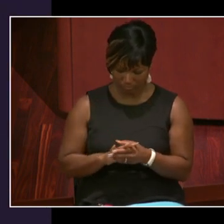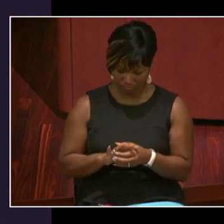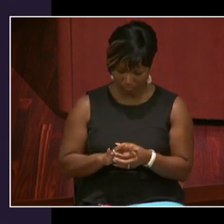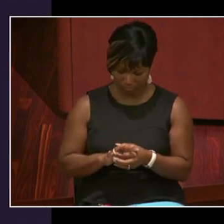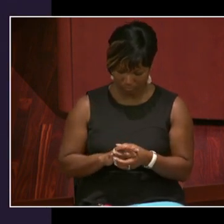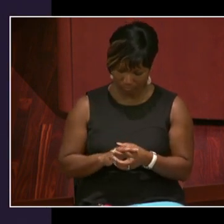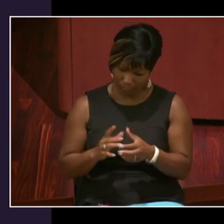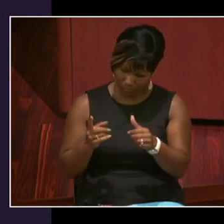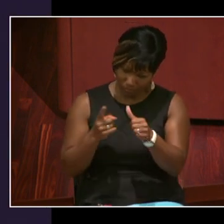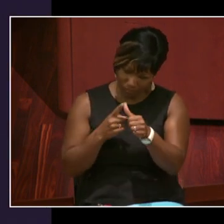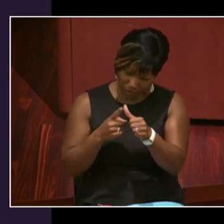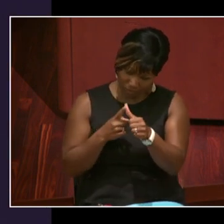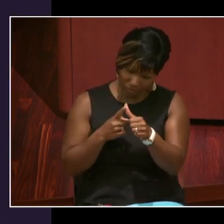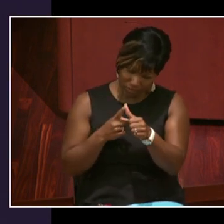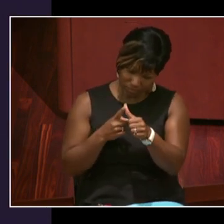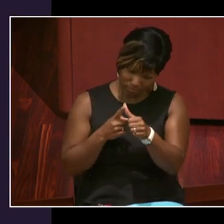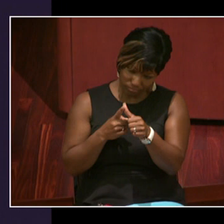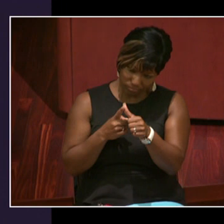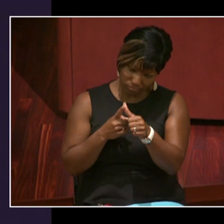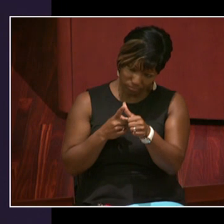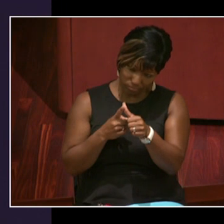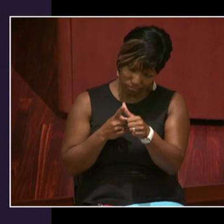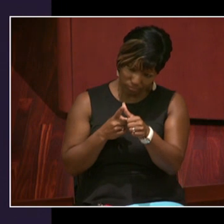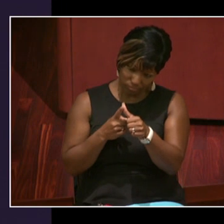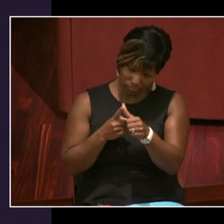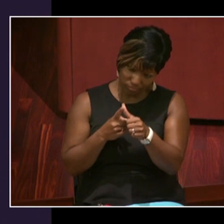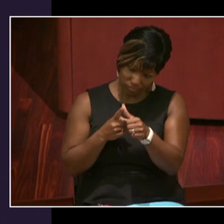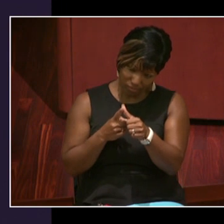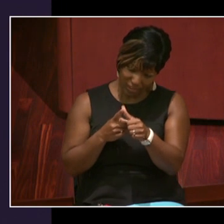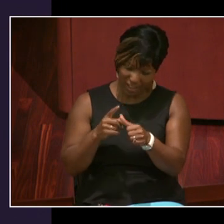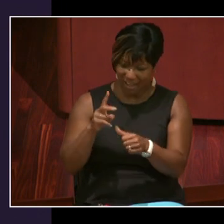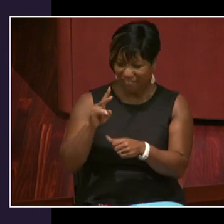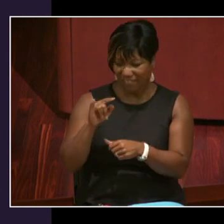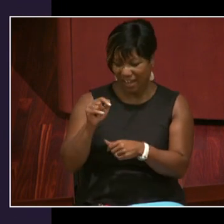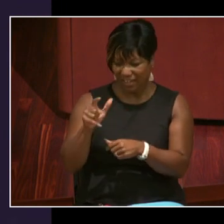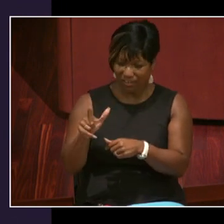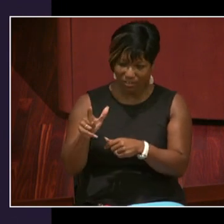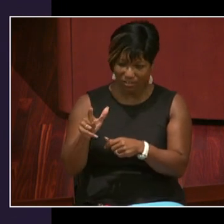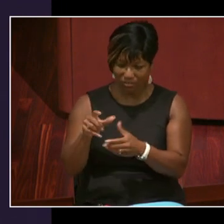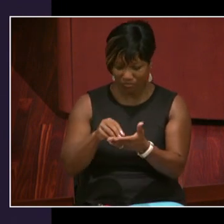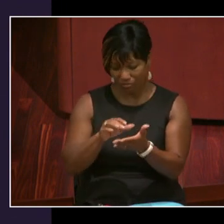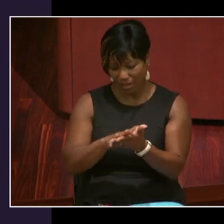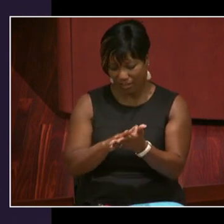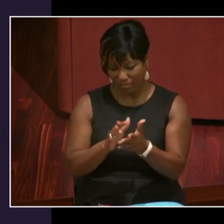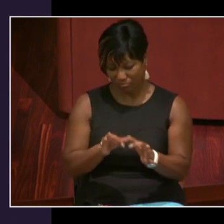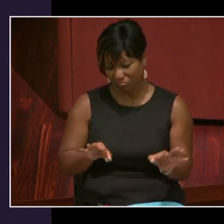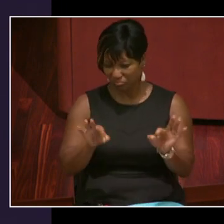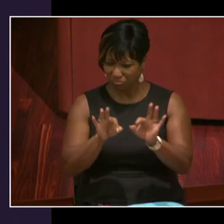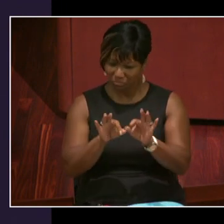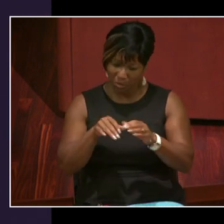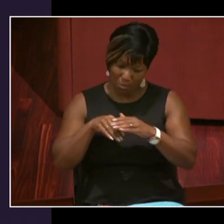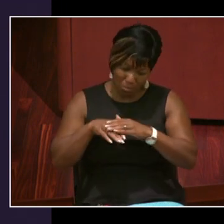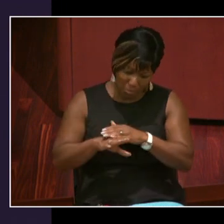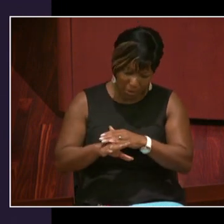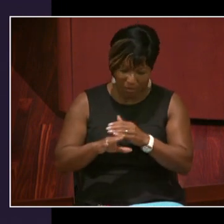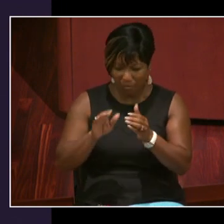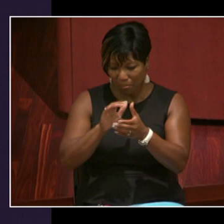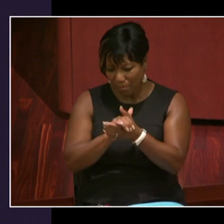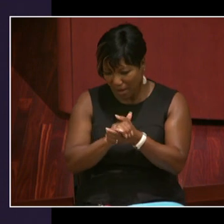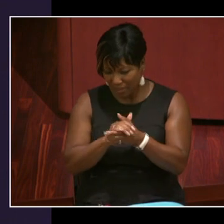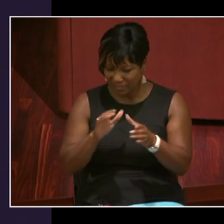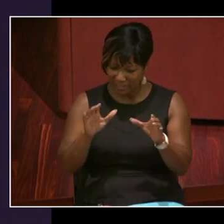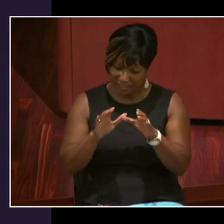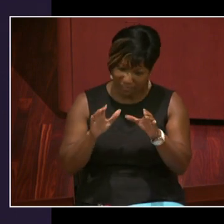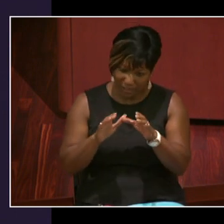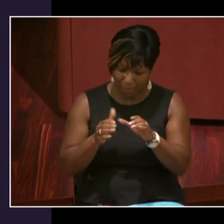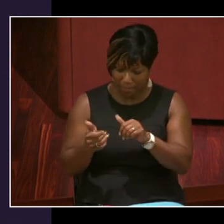The first one I want to highlight are what I'll call vital records. Birth certificates, marriage certificates, baptismal